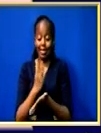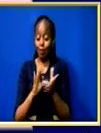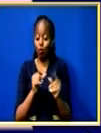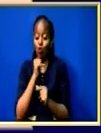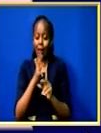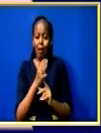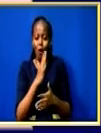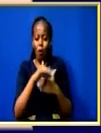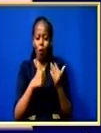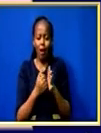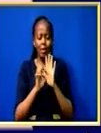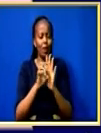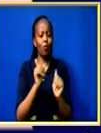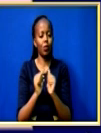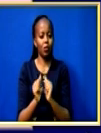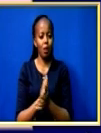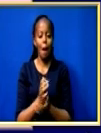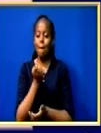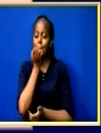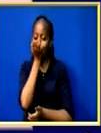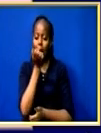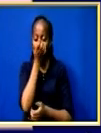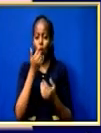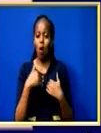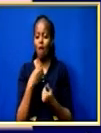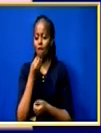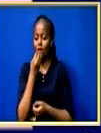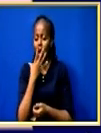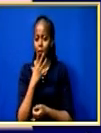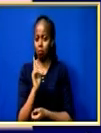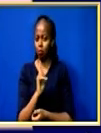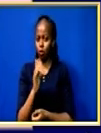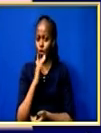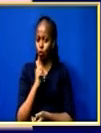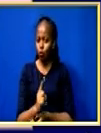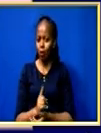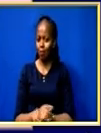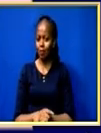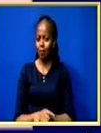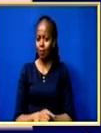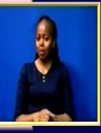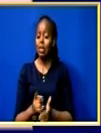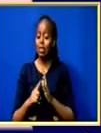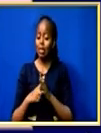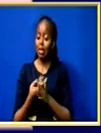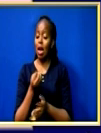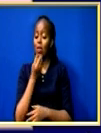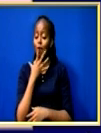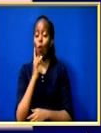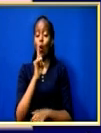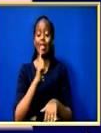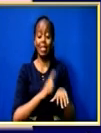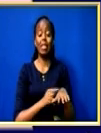find the flower. But I know like which one? Mangoes don't have flowers. A mango? Yeah. Aye. It starts as a flower. I'll take you to